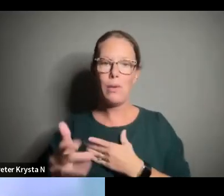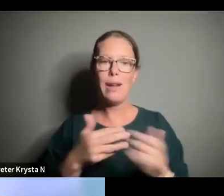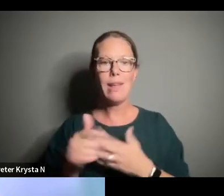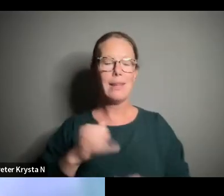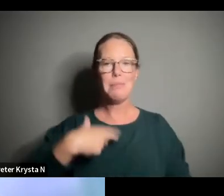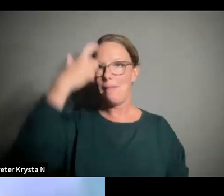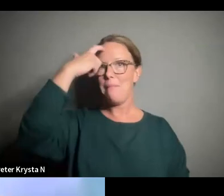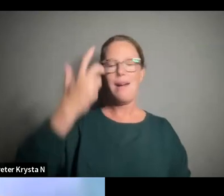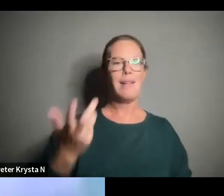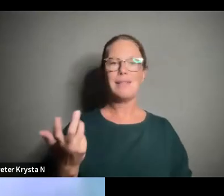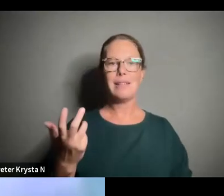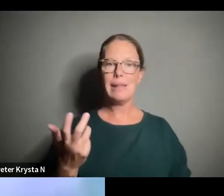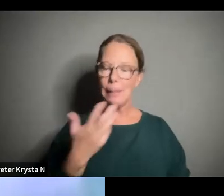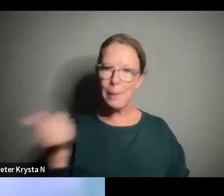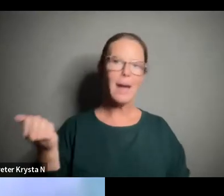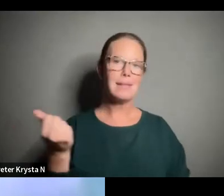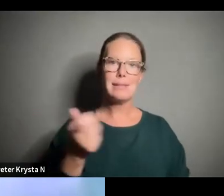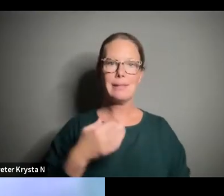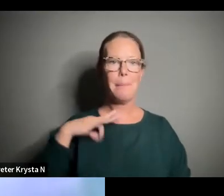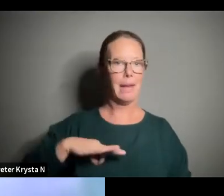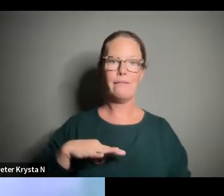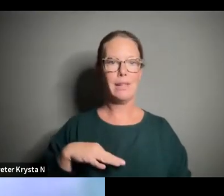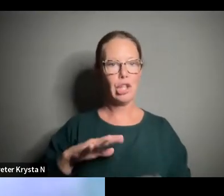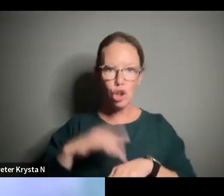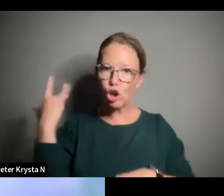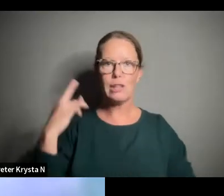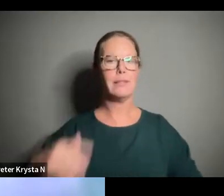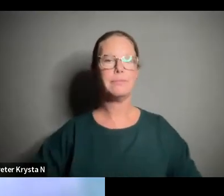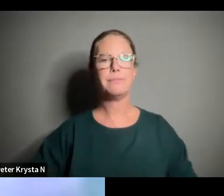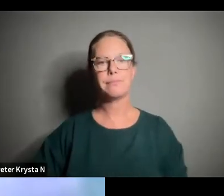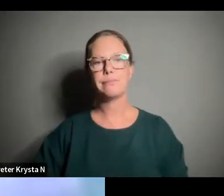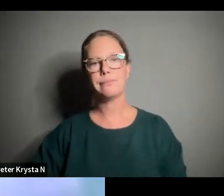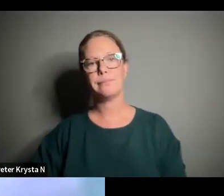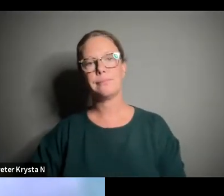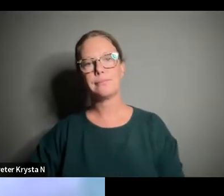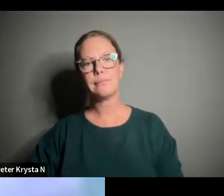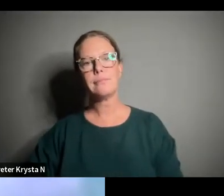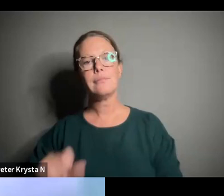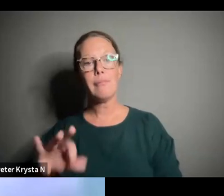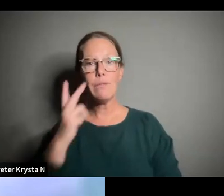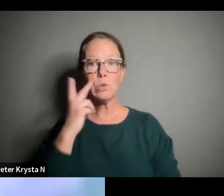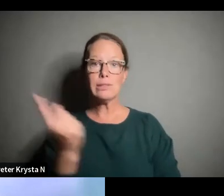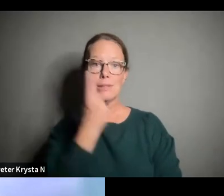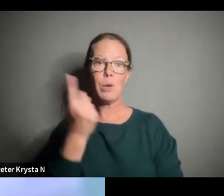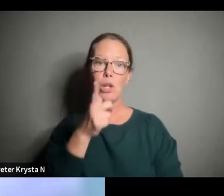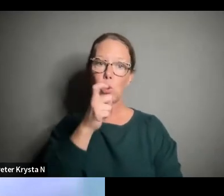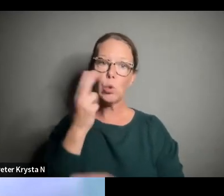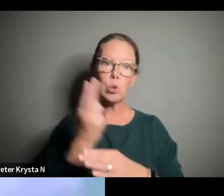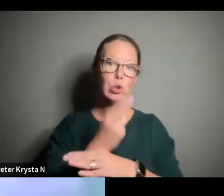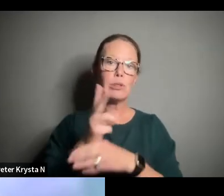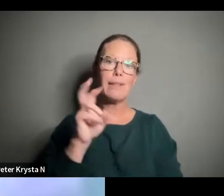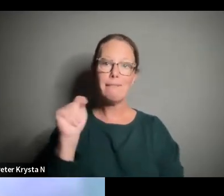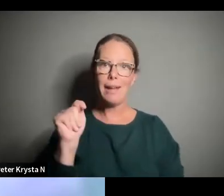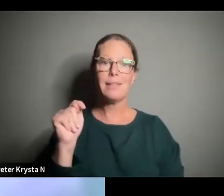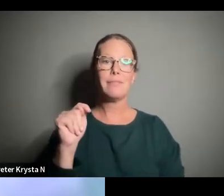my mind, is the best benefit for these patients, is early implantation. If you see somebody who's been on a ventilator, and I've